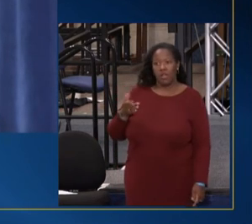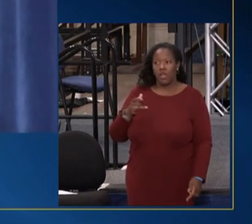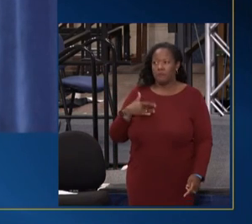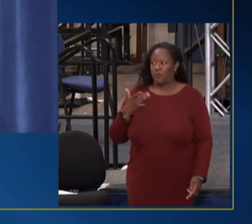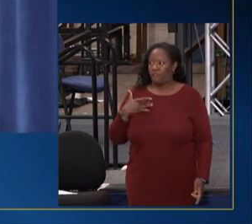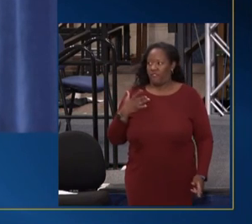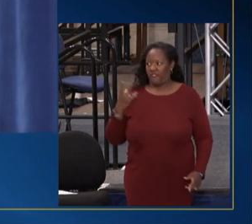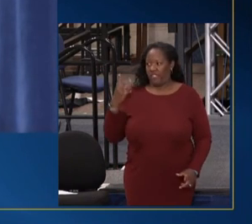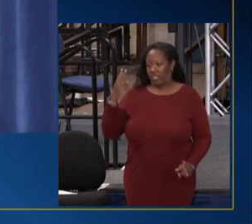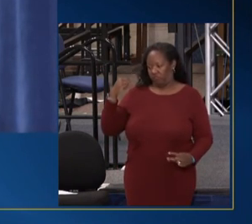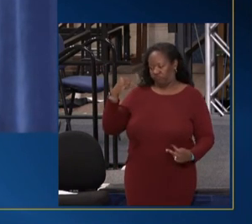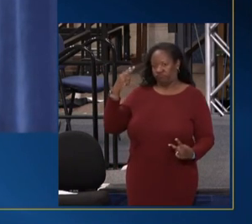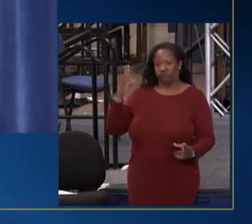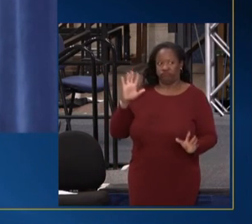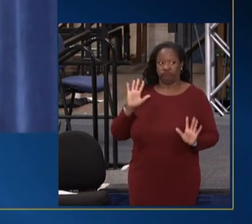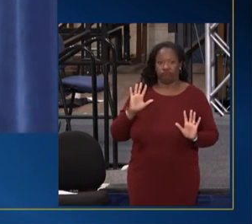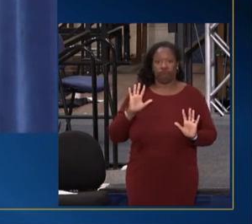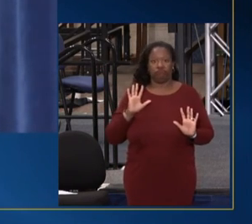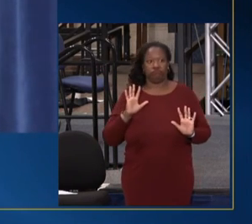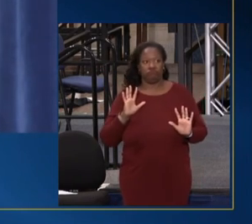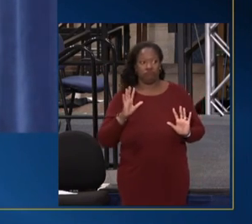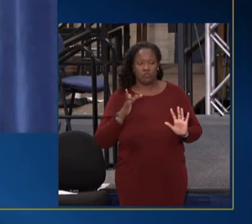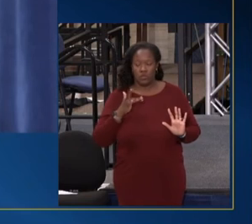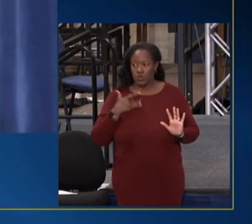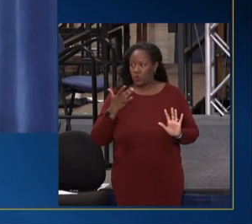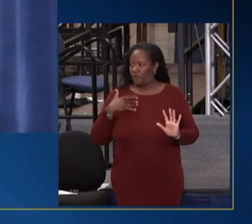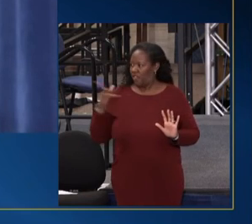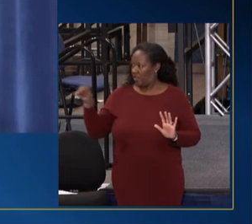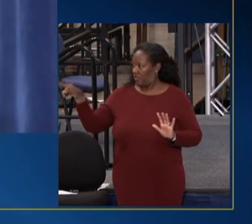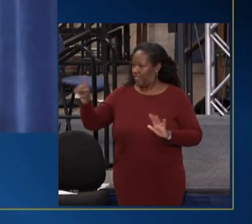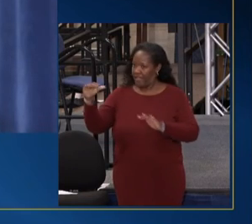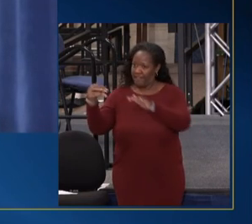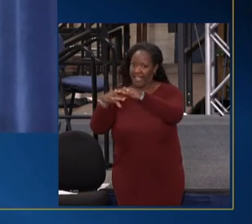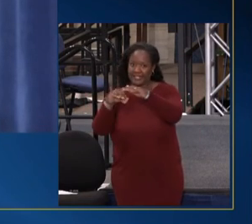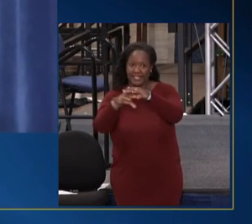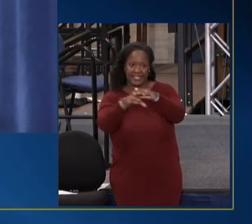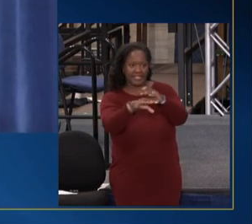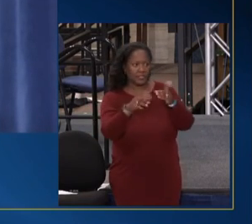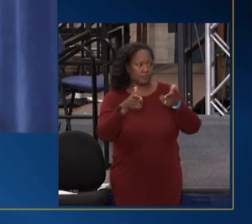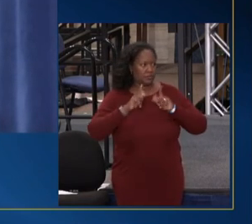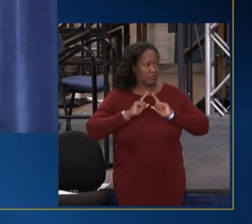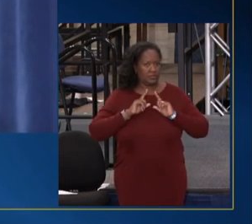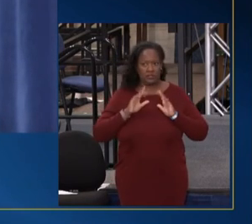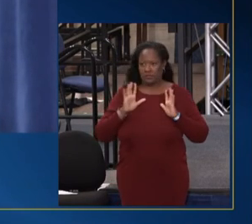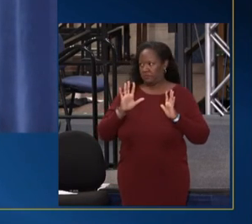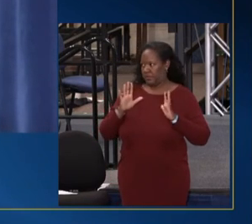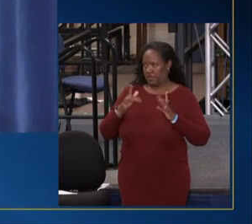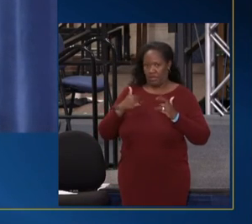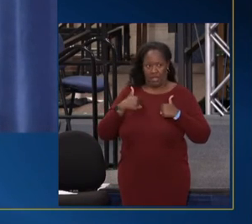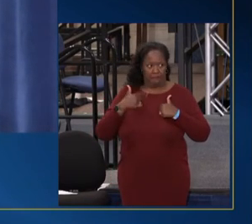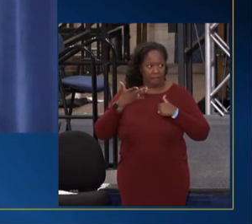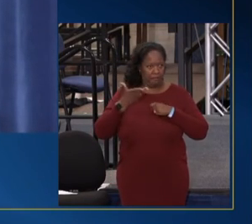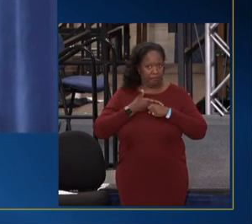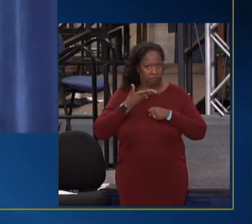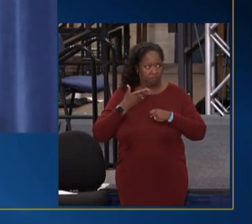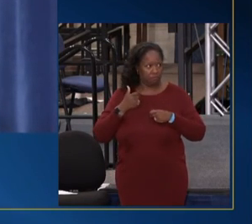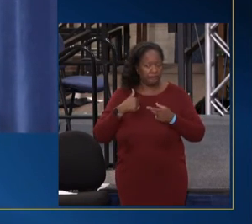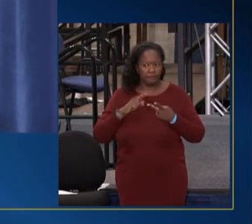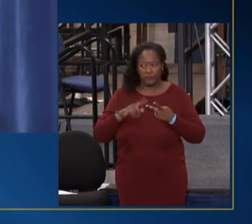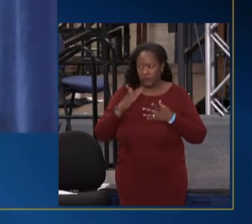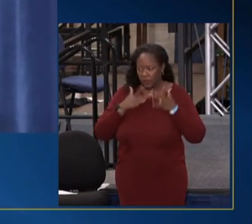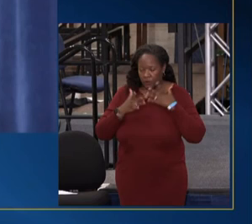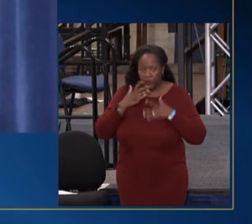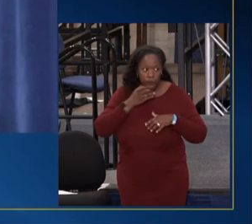welcome, and that you have the same access to job security, food